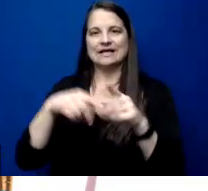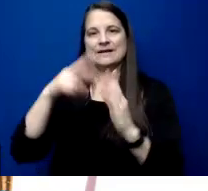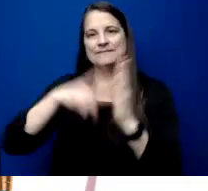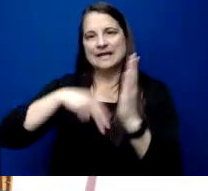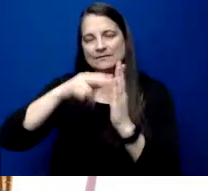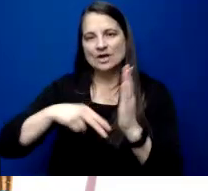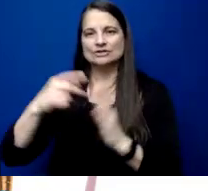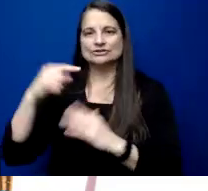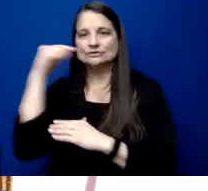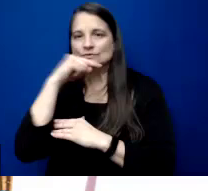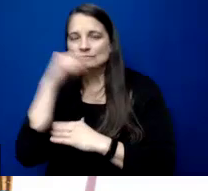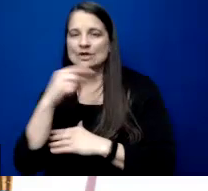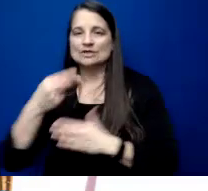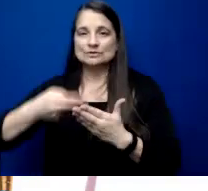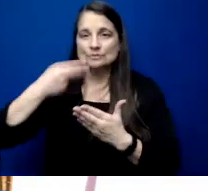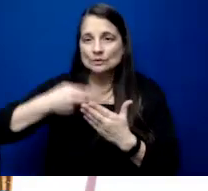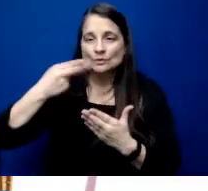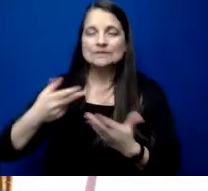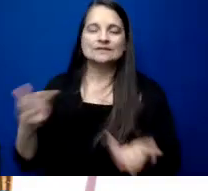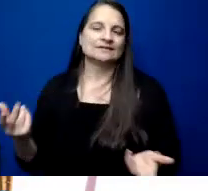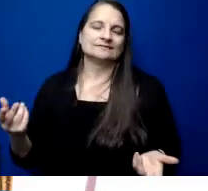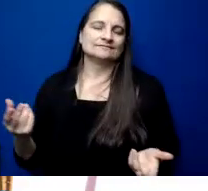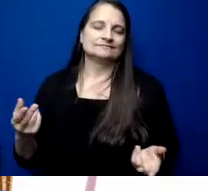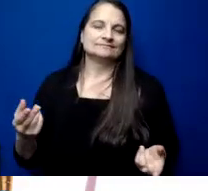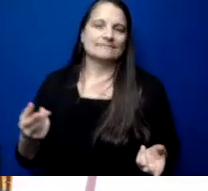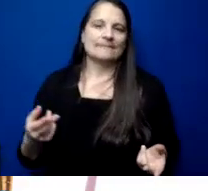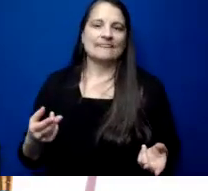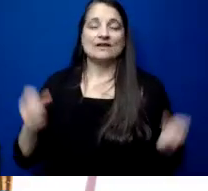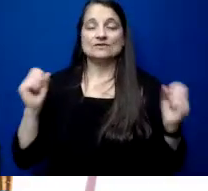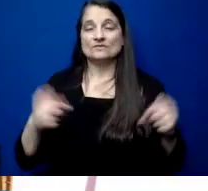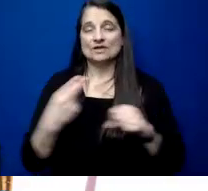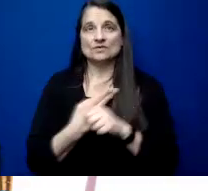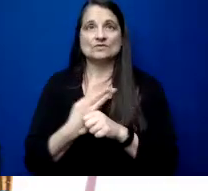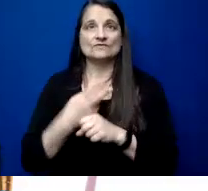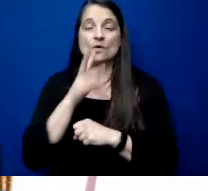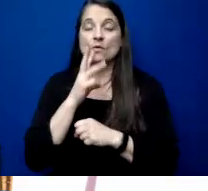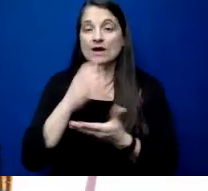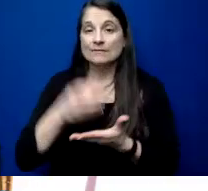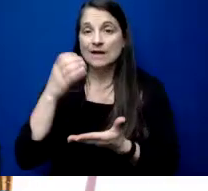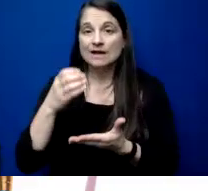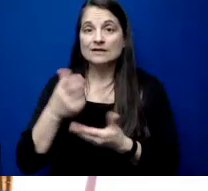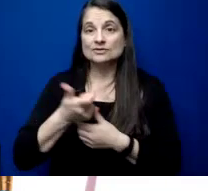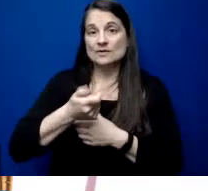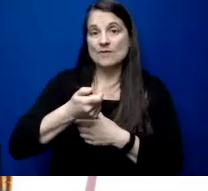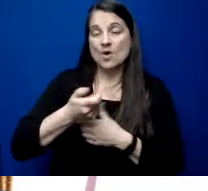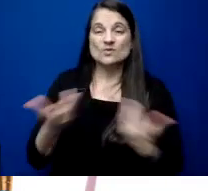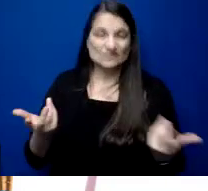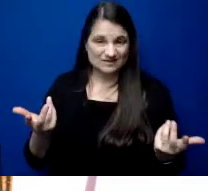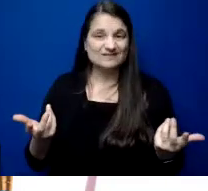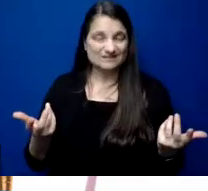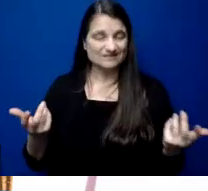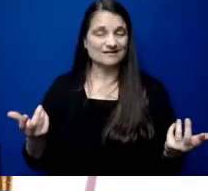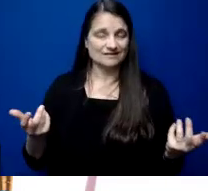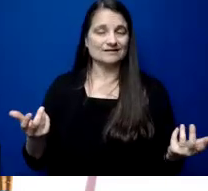But the possibilities are endless. They stretch to hold water bottles, remotes, and other things like that. So